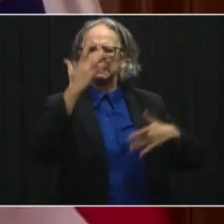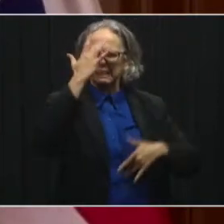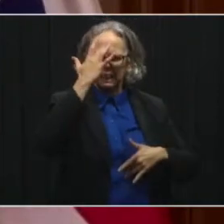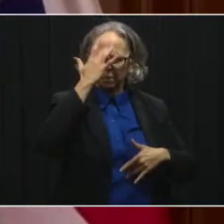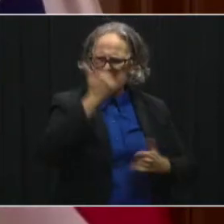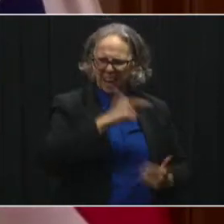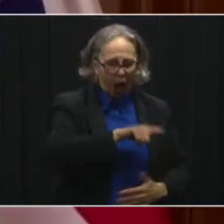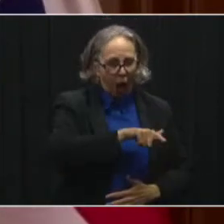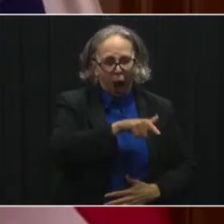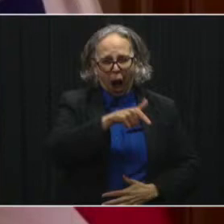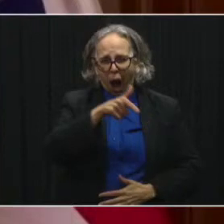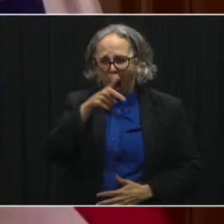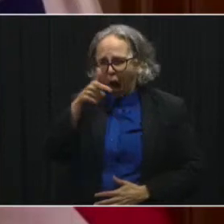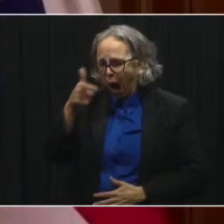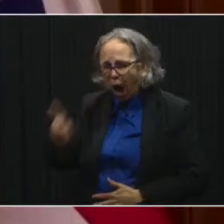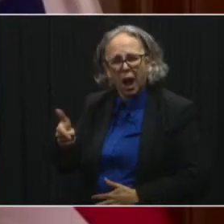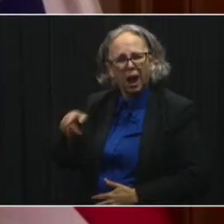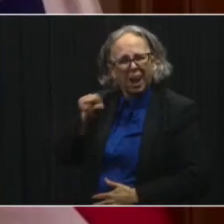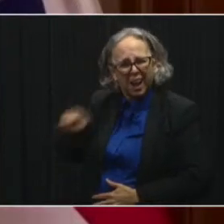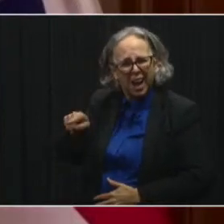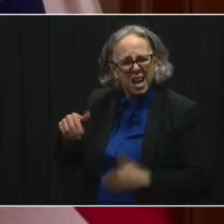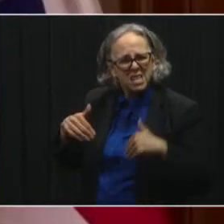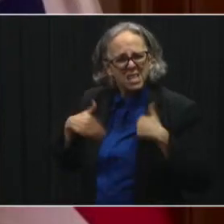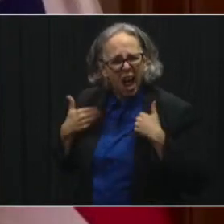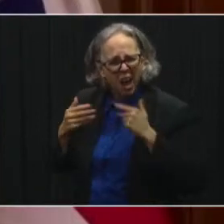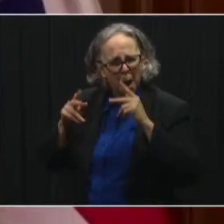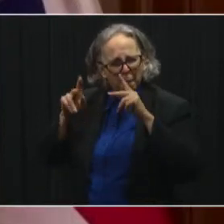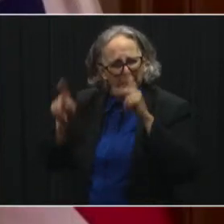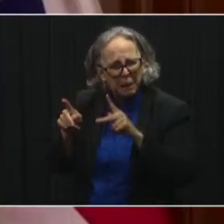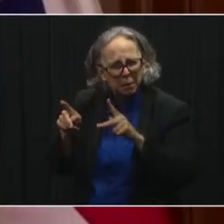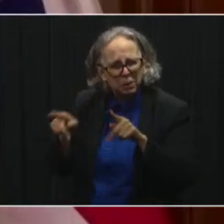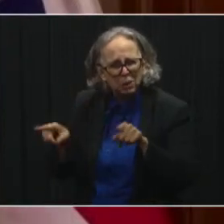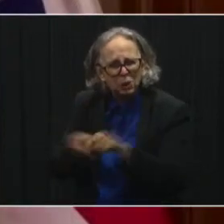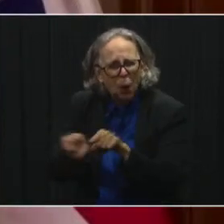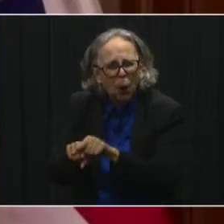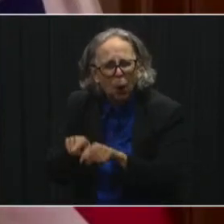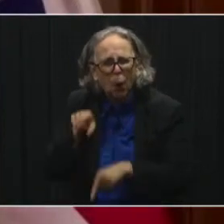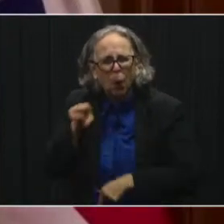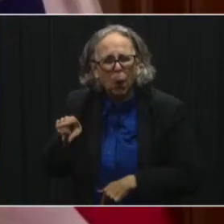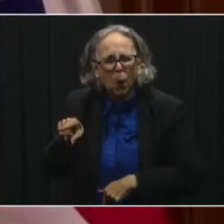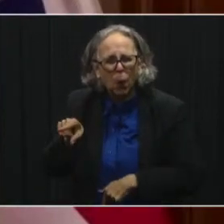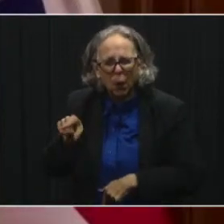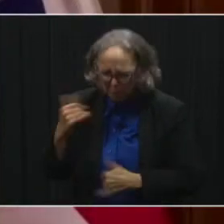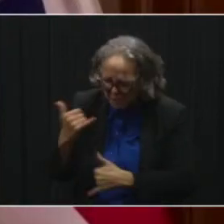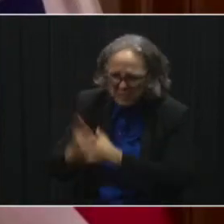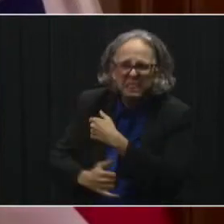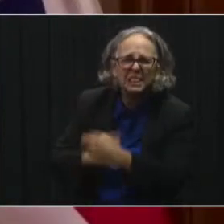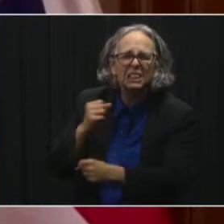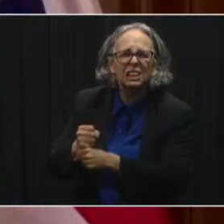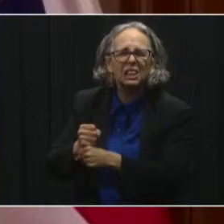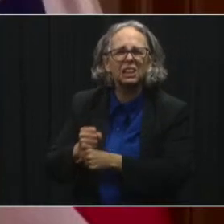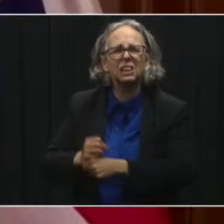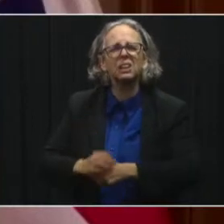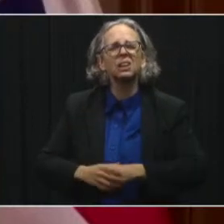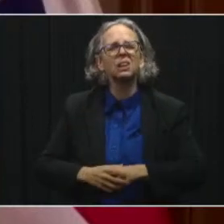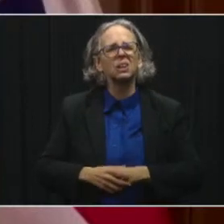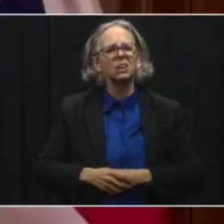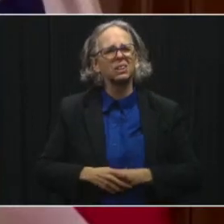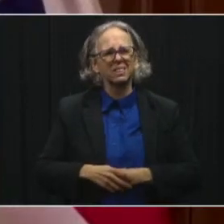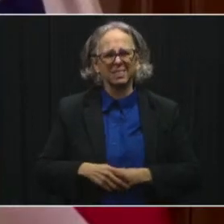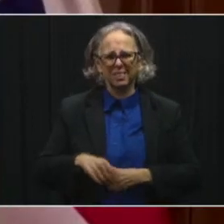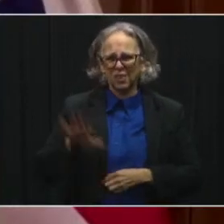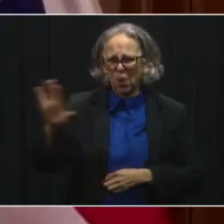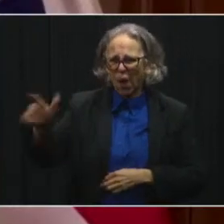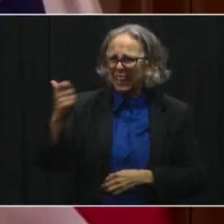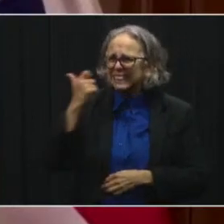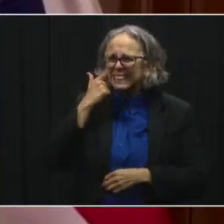people are vaccinated by over 80%. So I appreciate your candor. You